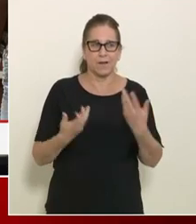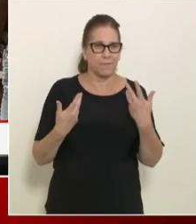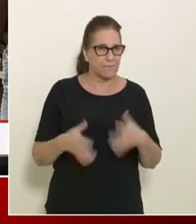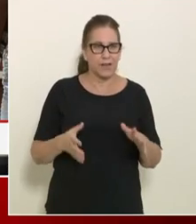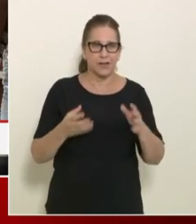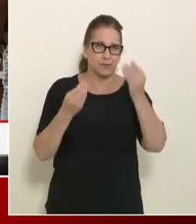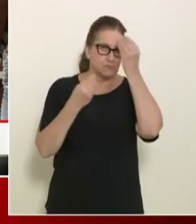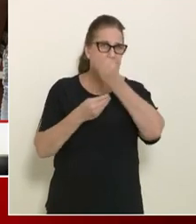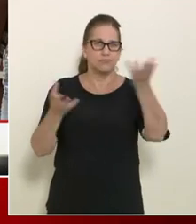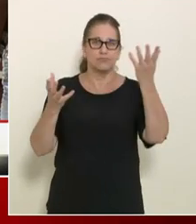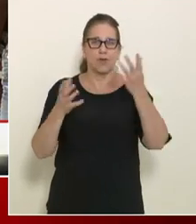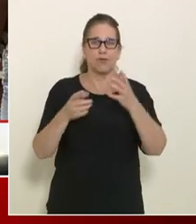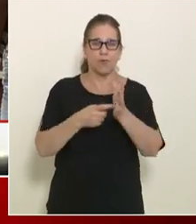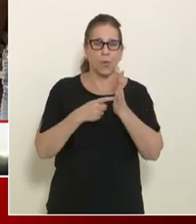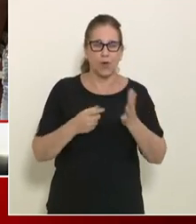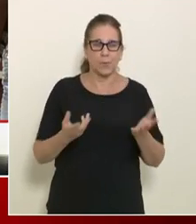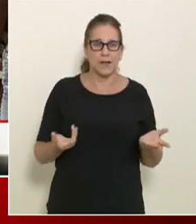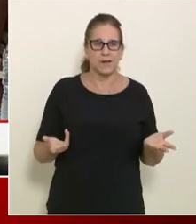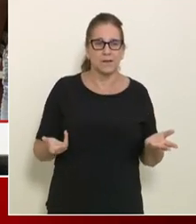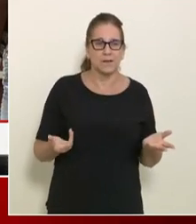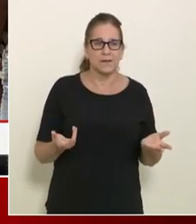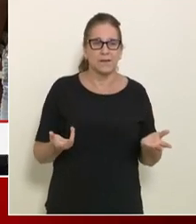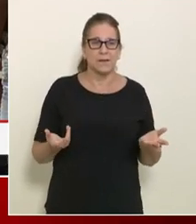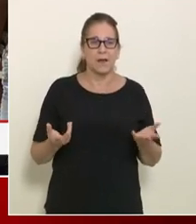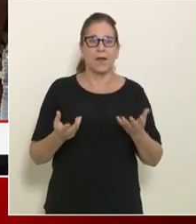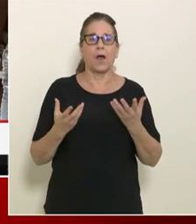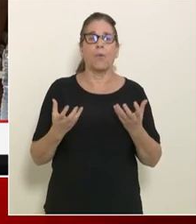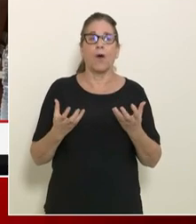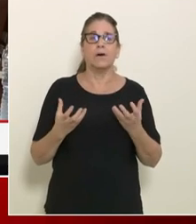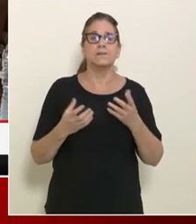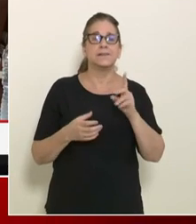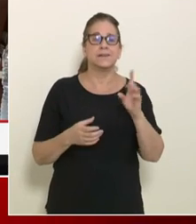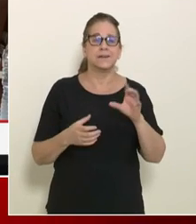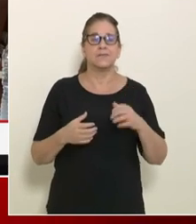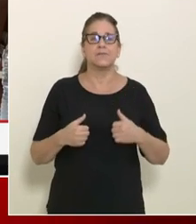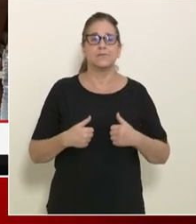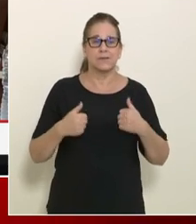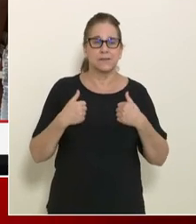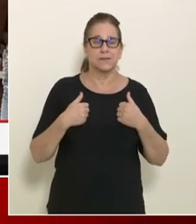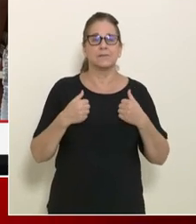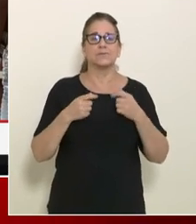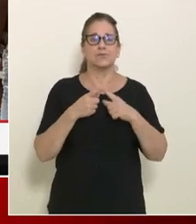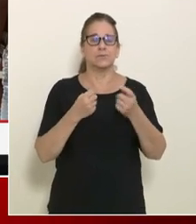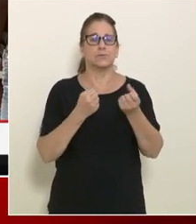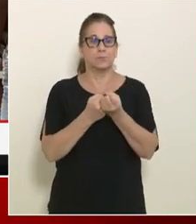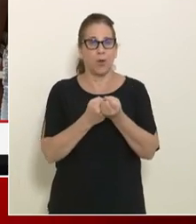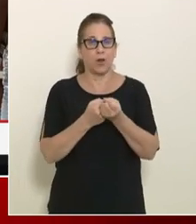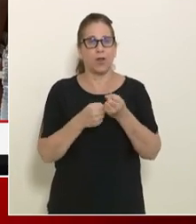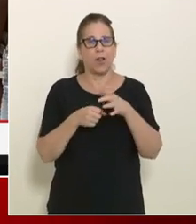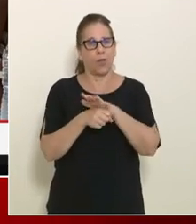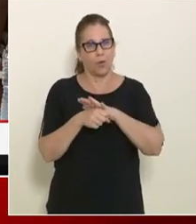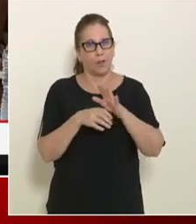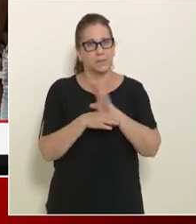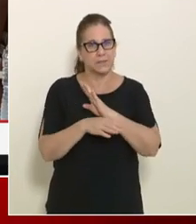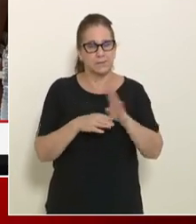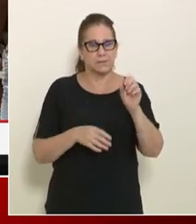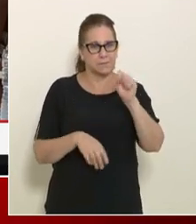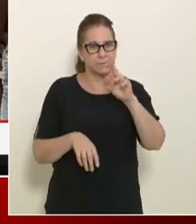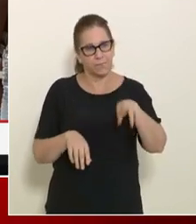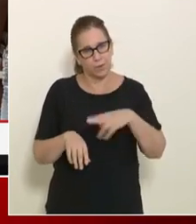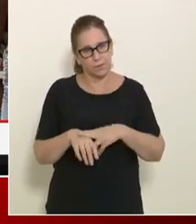local businesses, getting some entertainment and distraction for themselves, and helping to keep